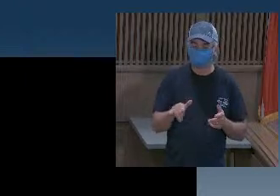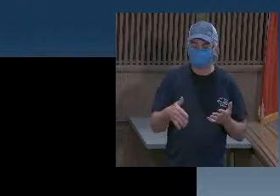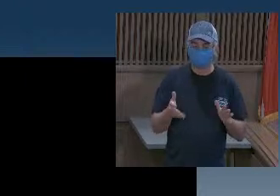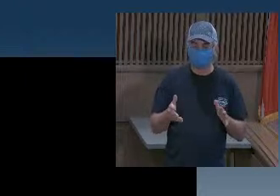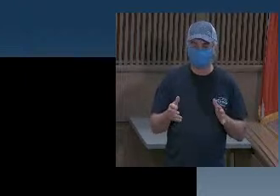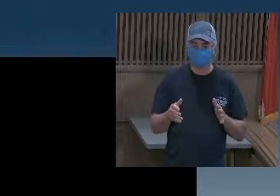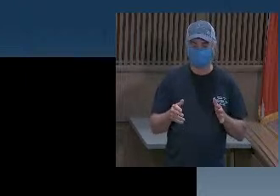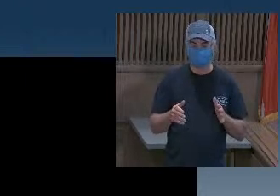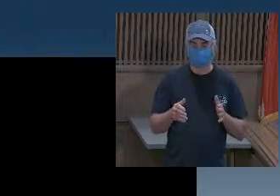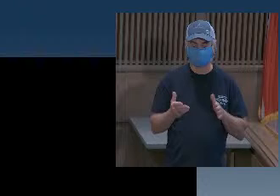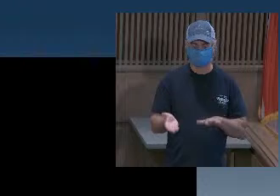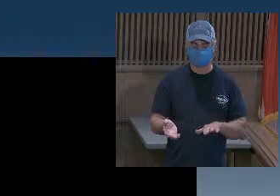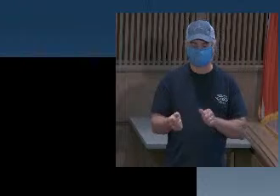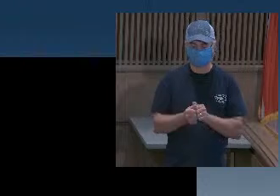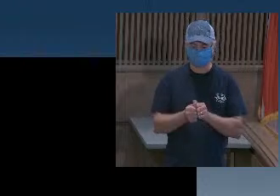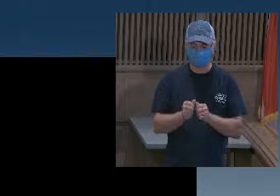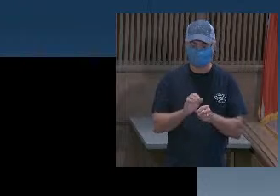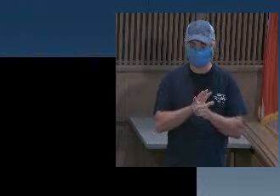are 318.